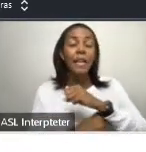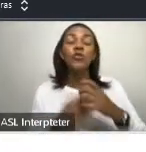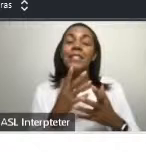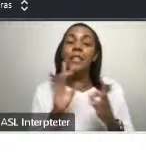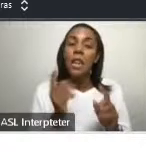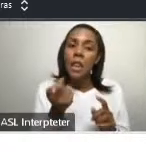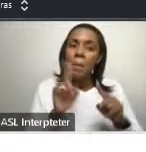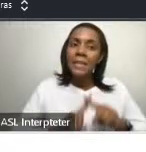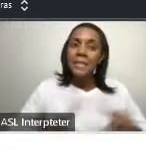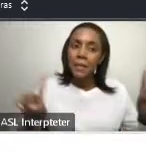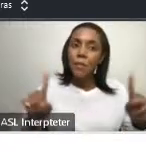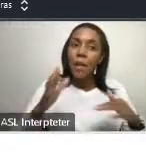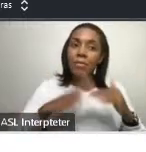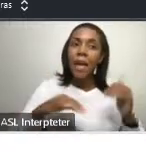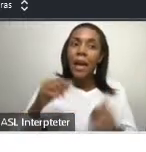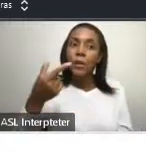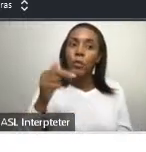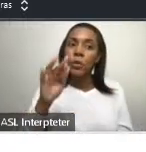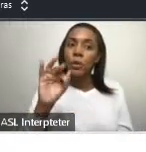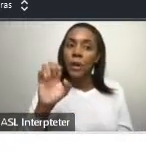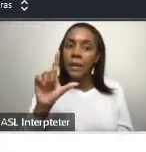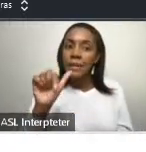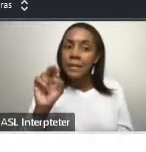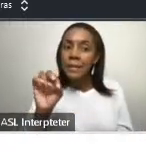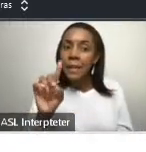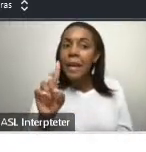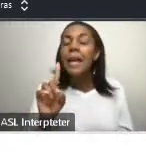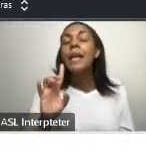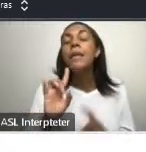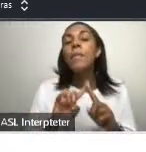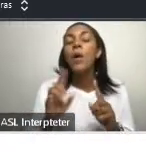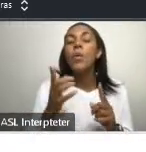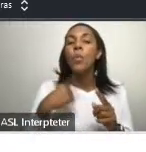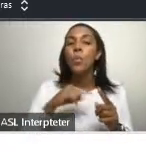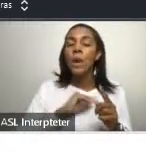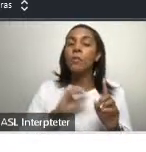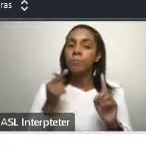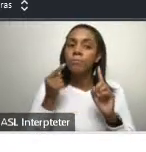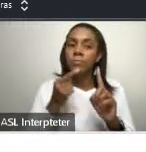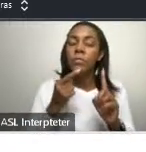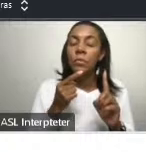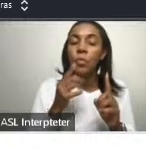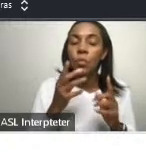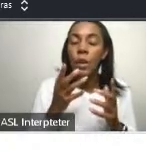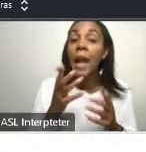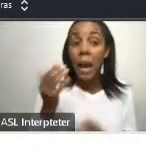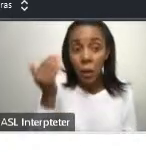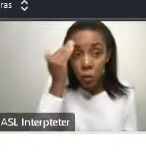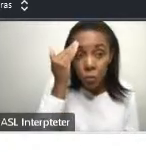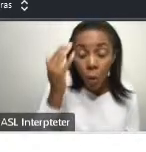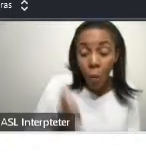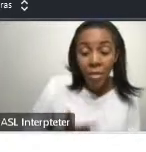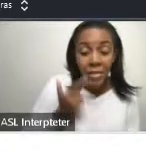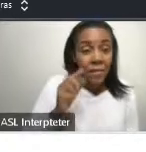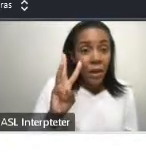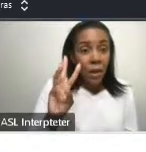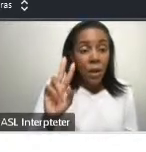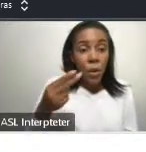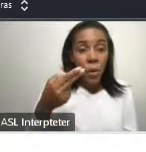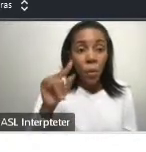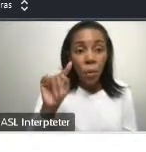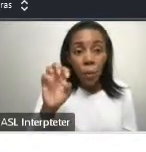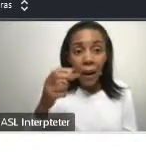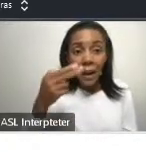of that situation. And we're purposely intentional about making sure we're not. And if you know, living in Whitehaven, we got a lawsuit,